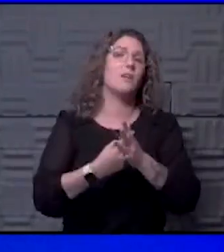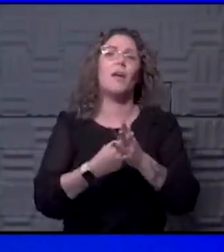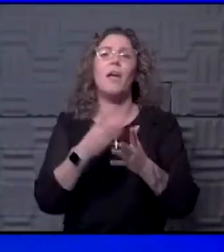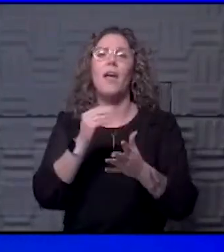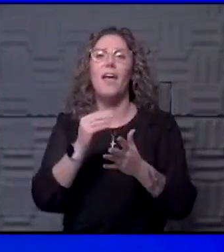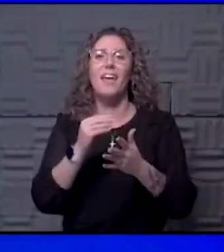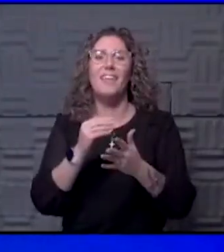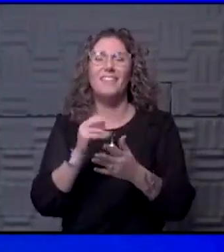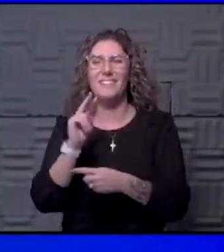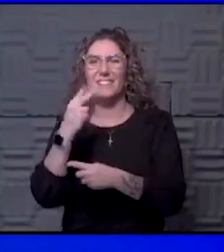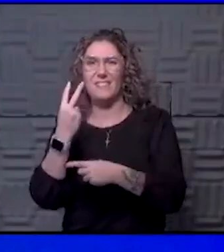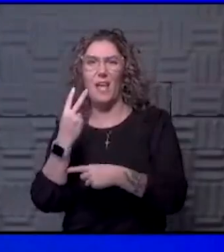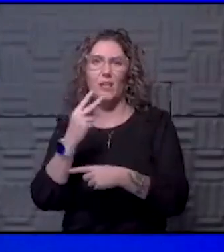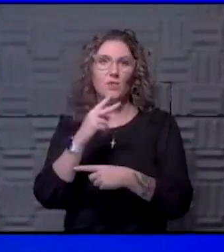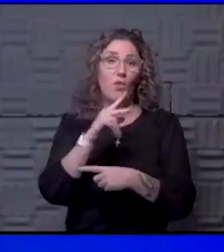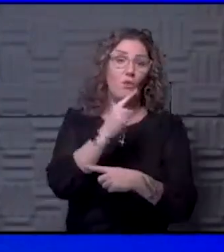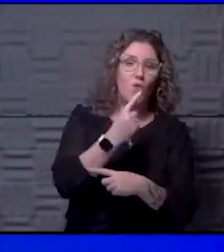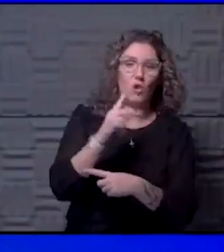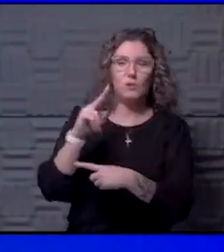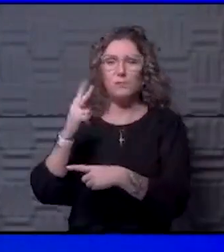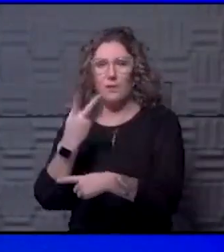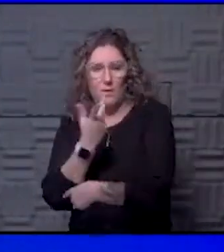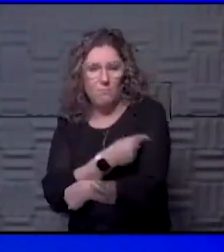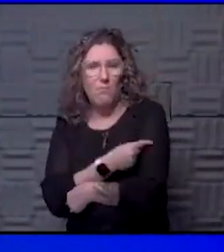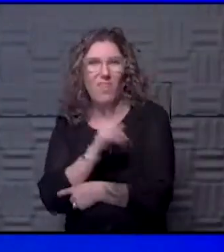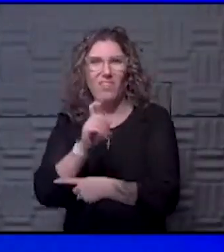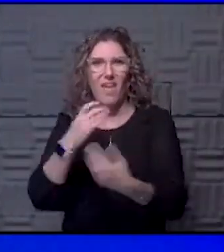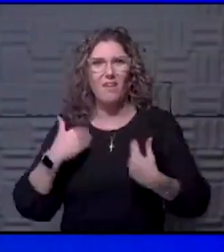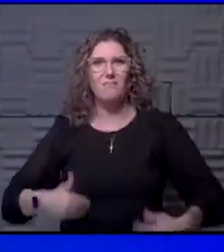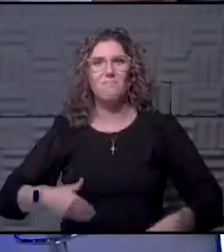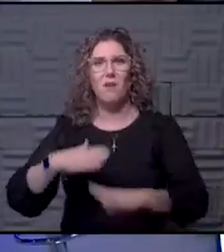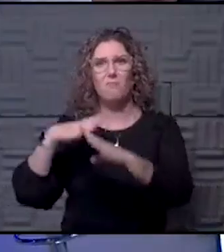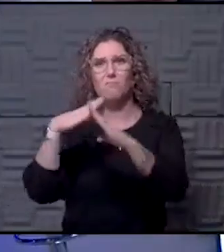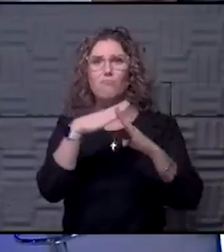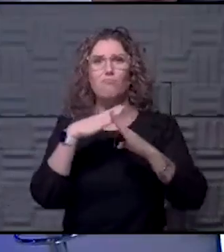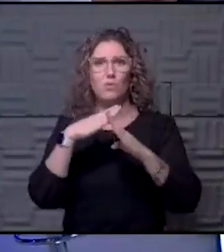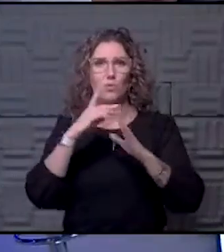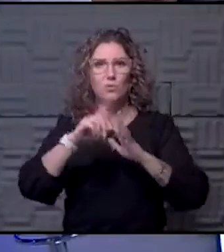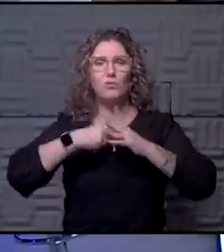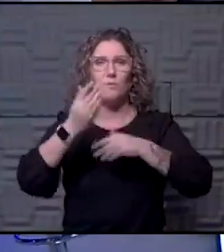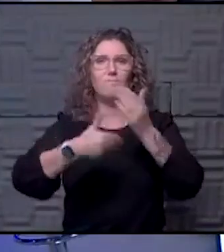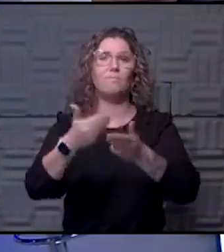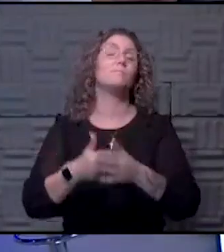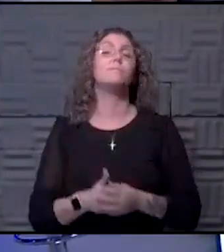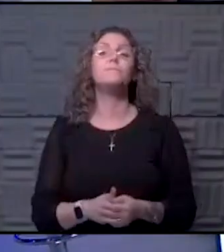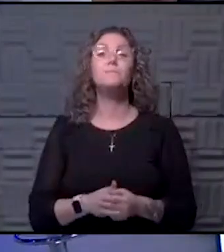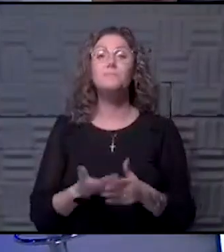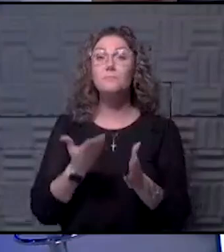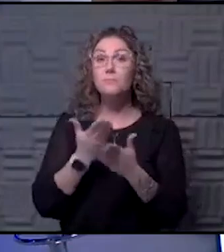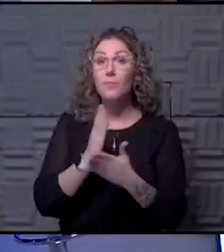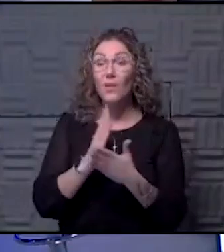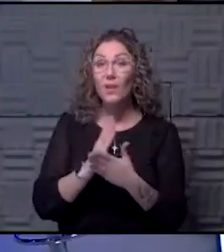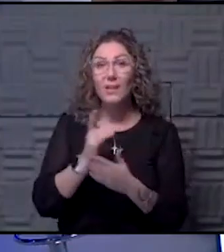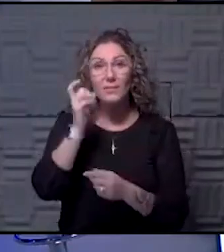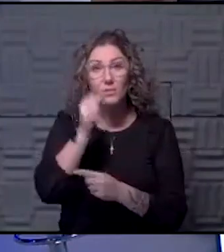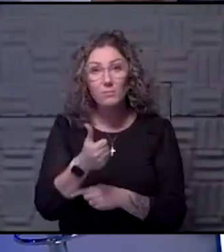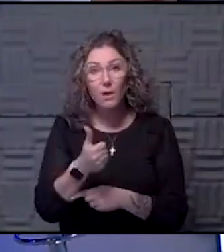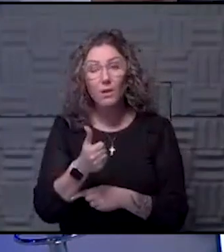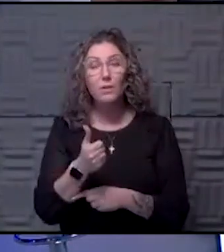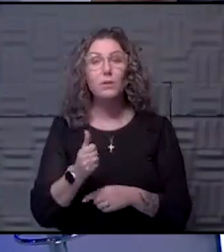priming, and then that second dose to really get that immune system boosted. Great. Well,